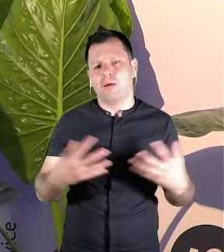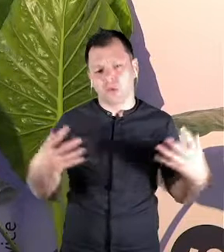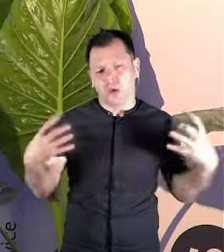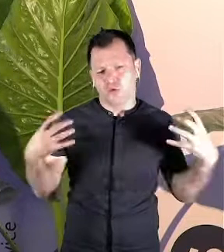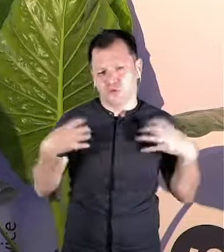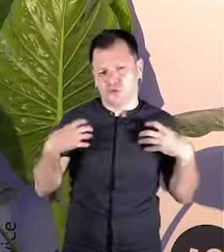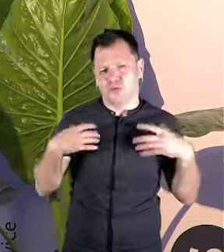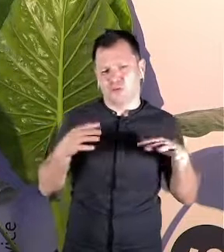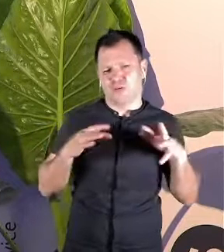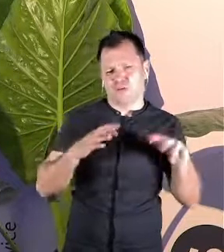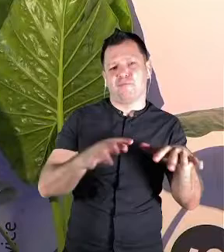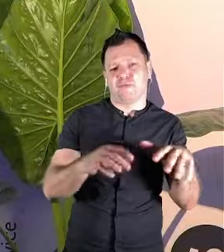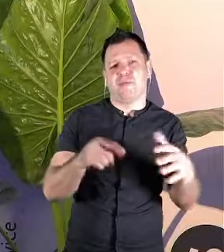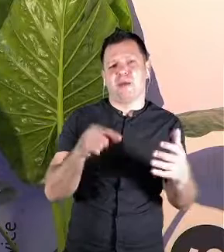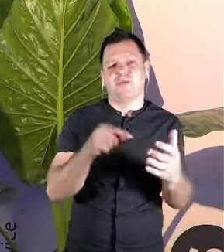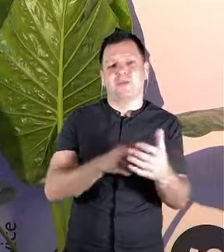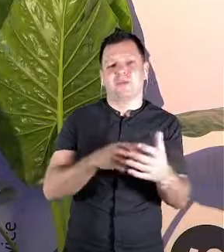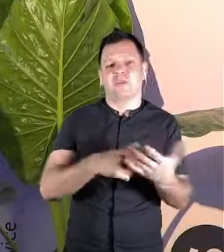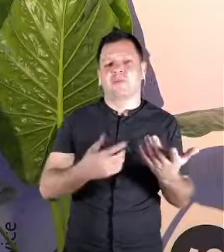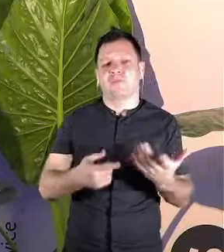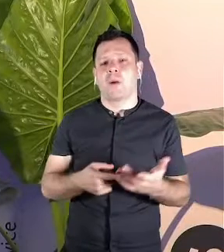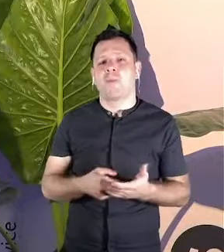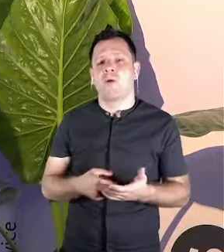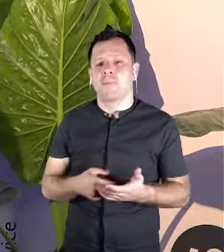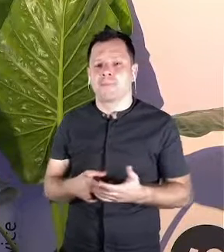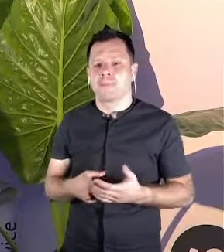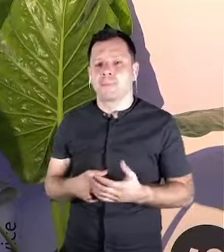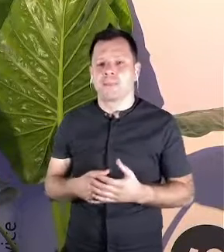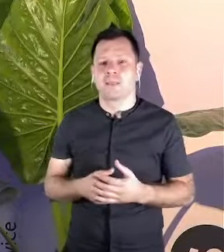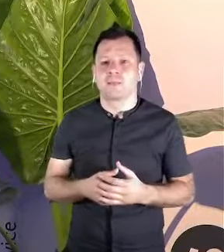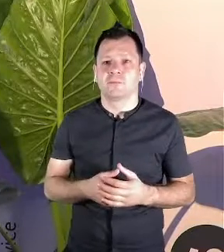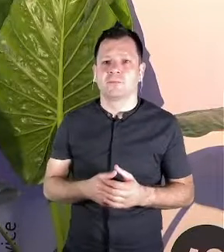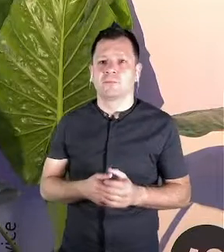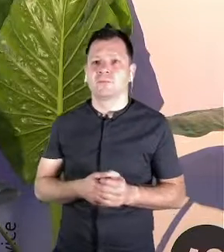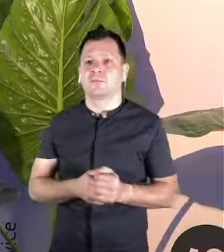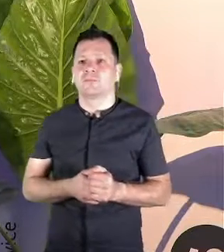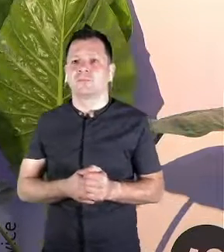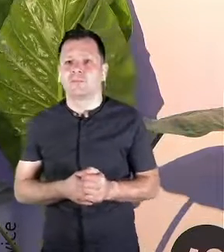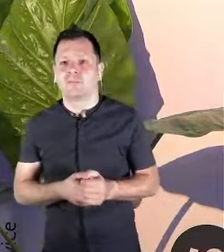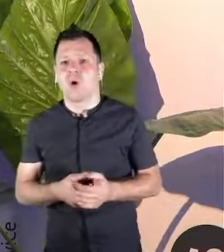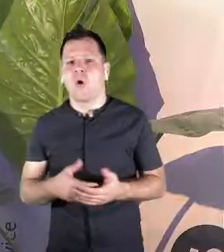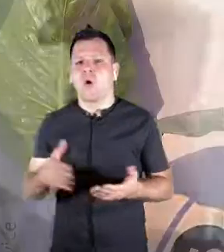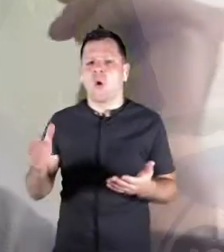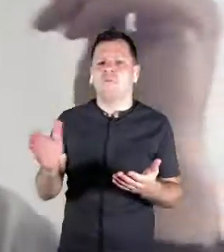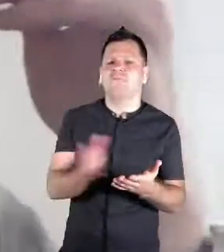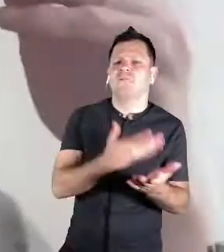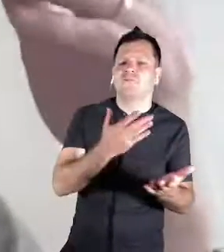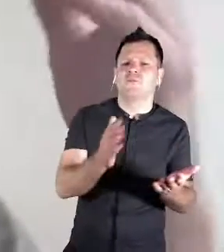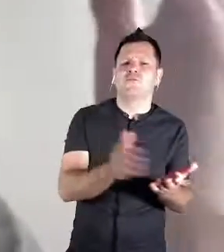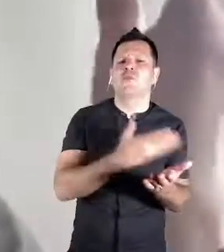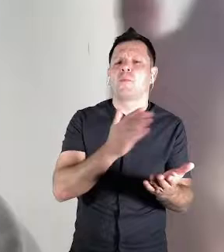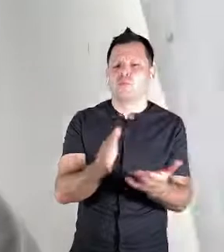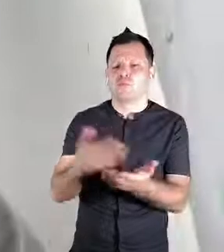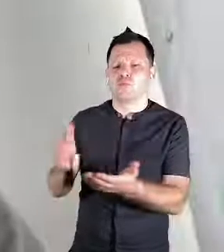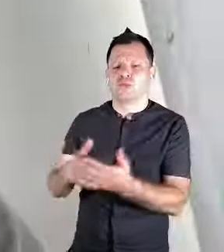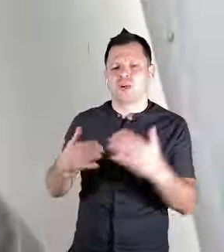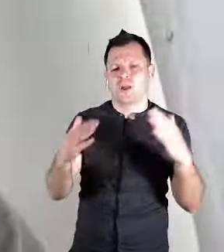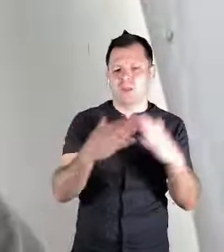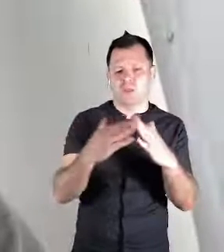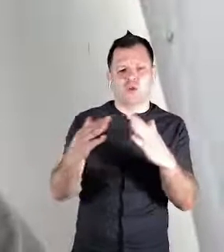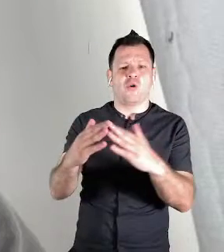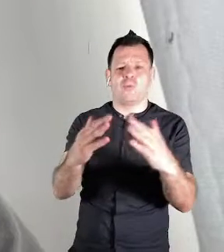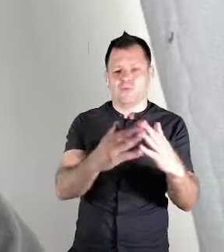did completely the opposite. The shopping mall is empty. Yeah, that's you are right. It was